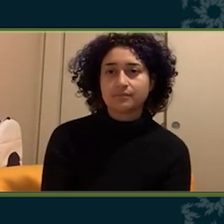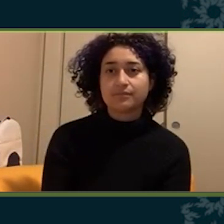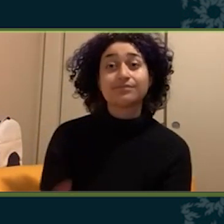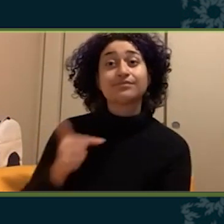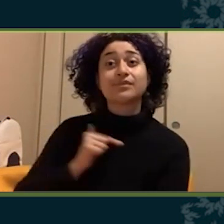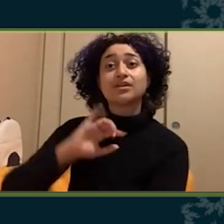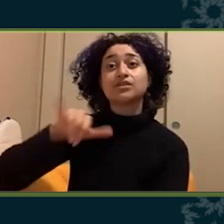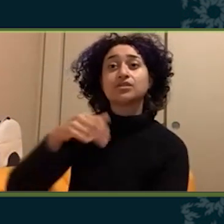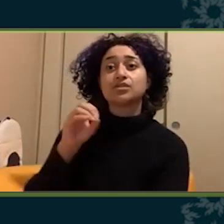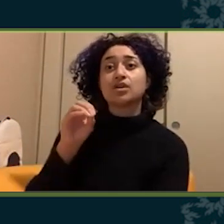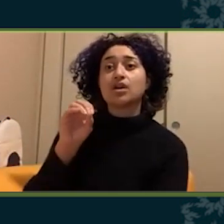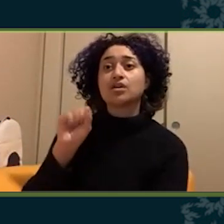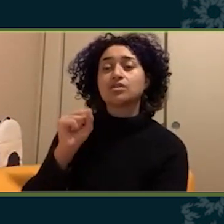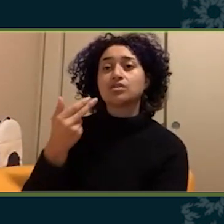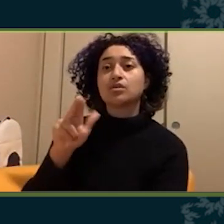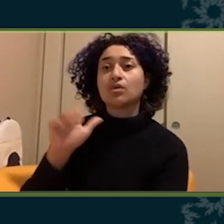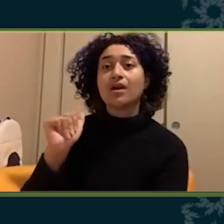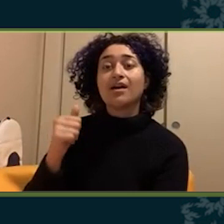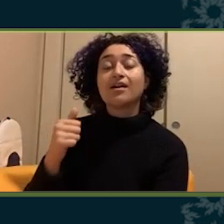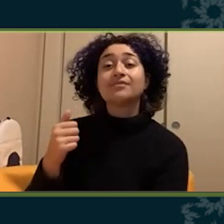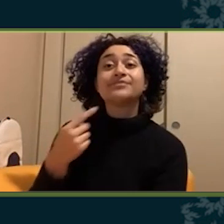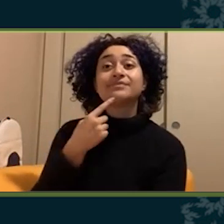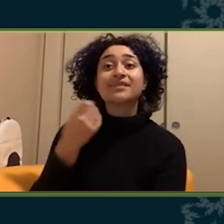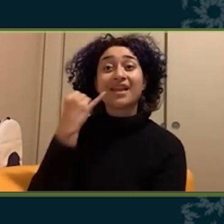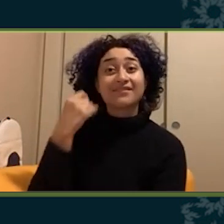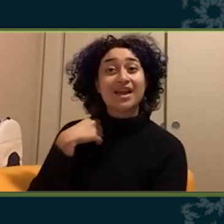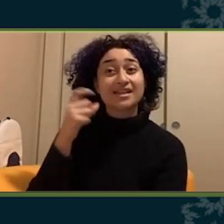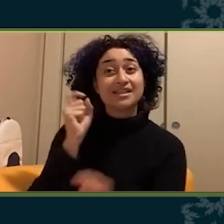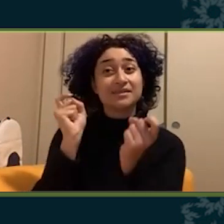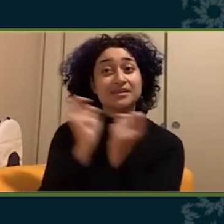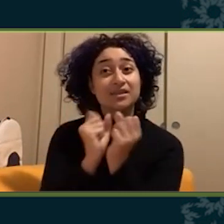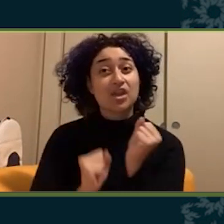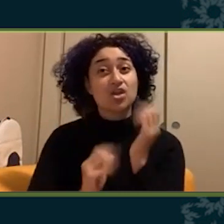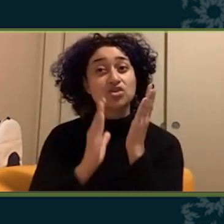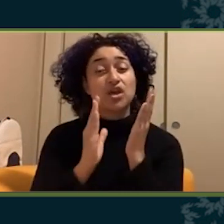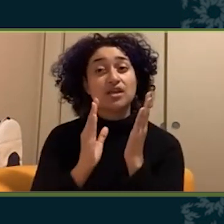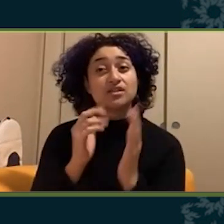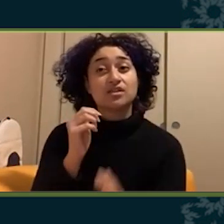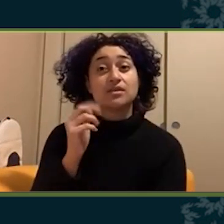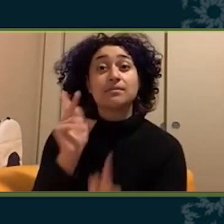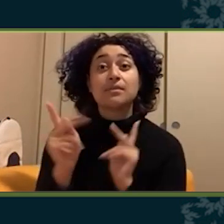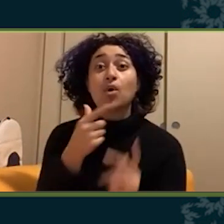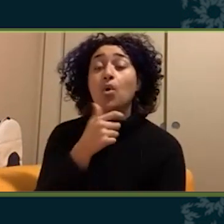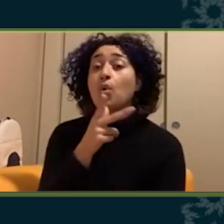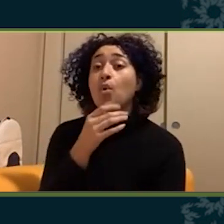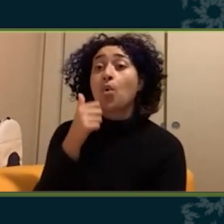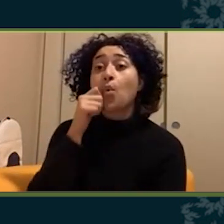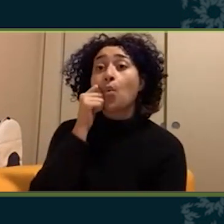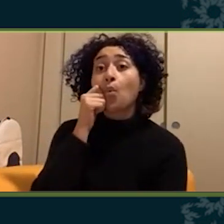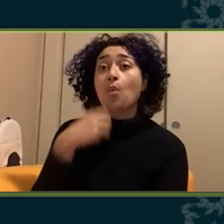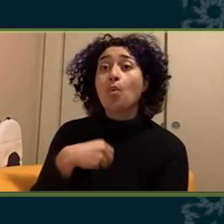Joshua? Well, if I can just specifically address those racialized as white with this question, is like, take a